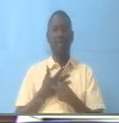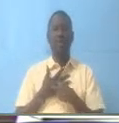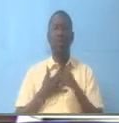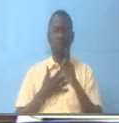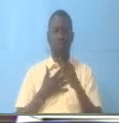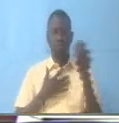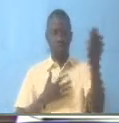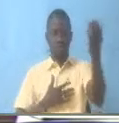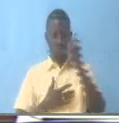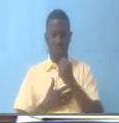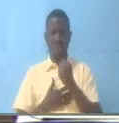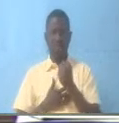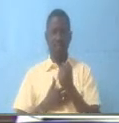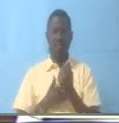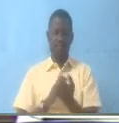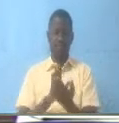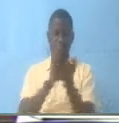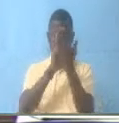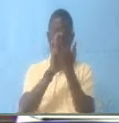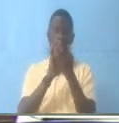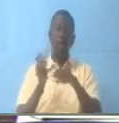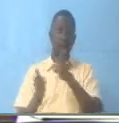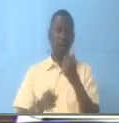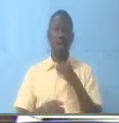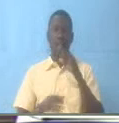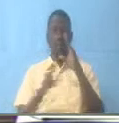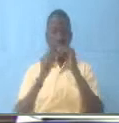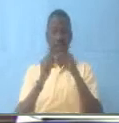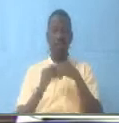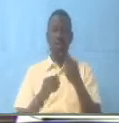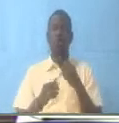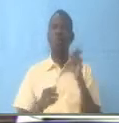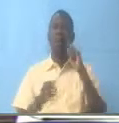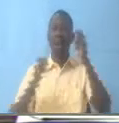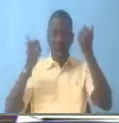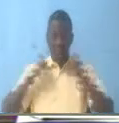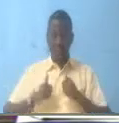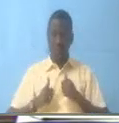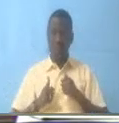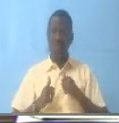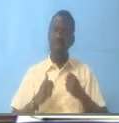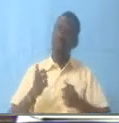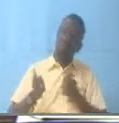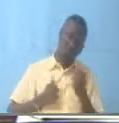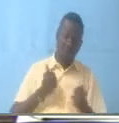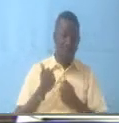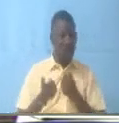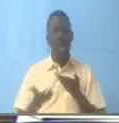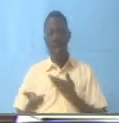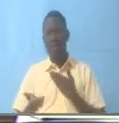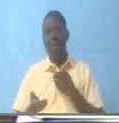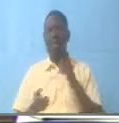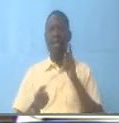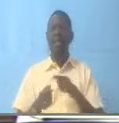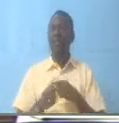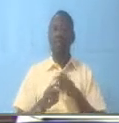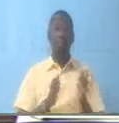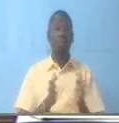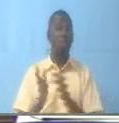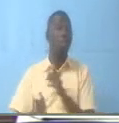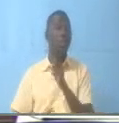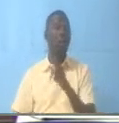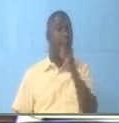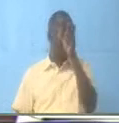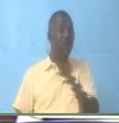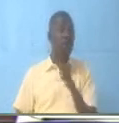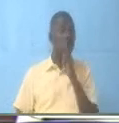come forward and speak as to their victimization than a perpetrator to come out from where he is to come